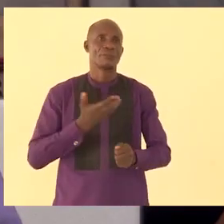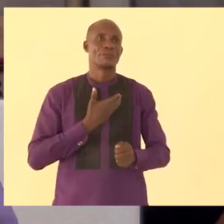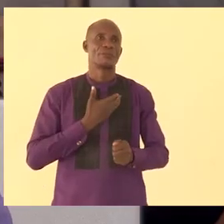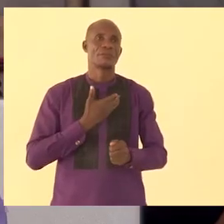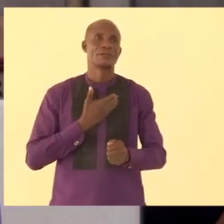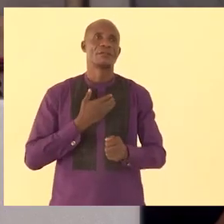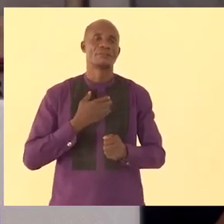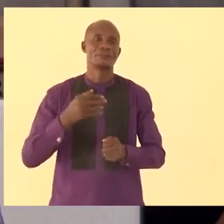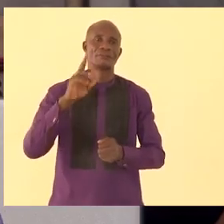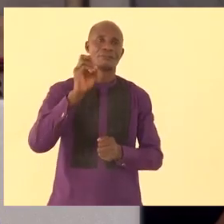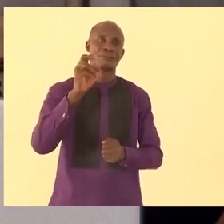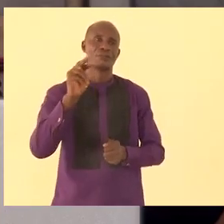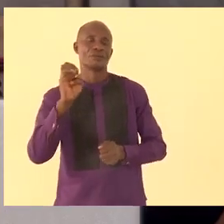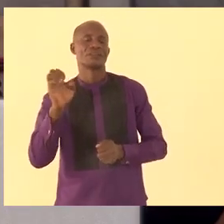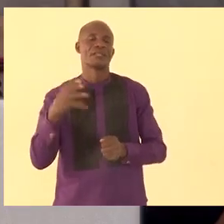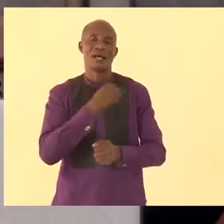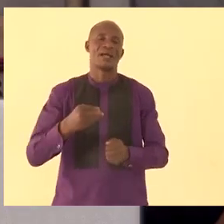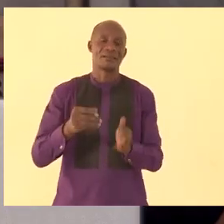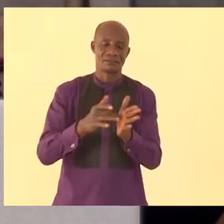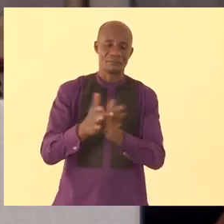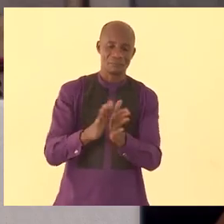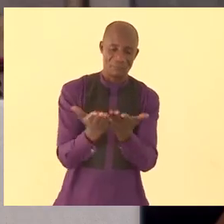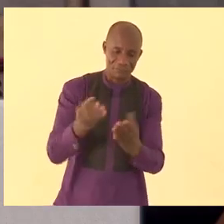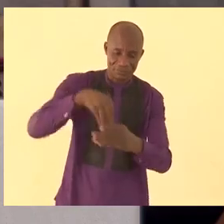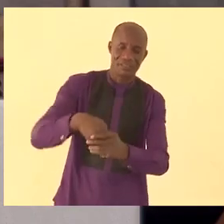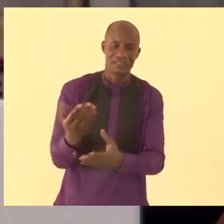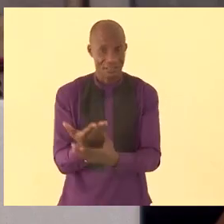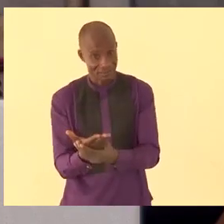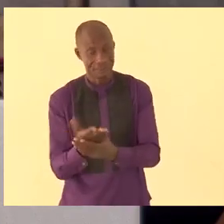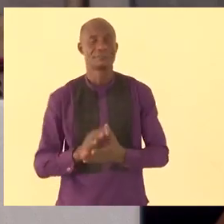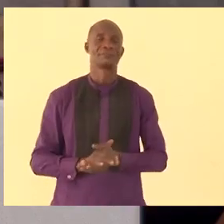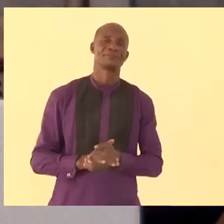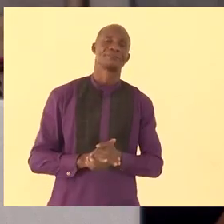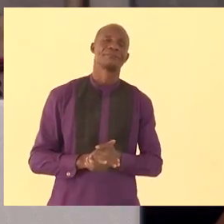with our rosary in the neck or with our Bible in the hand. Right?